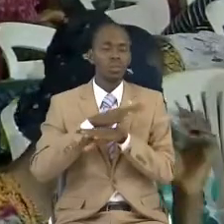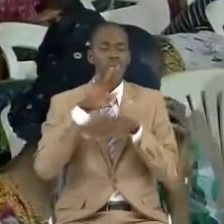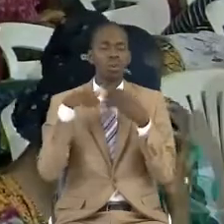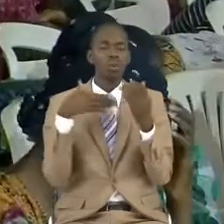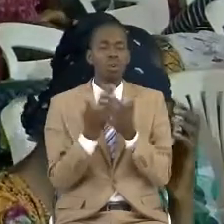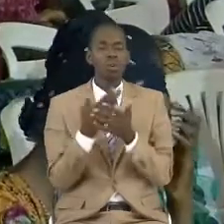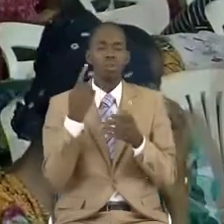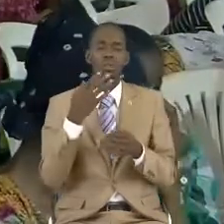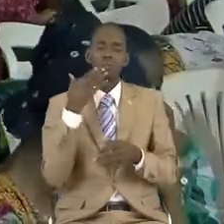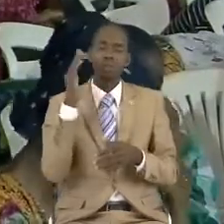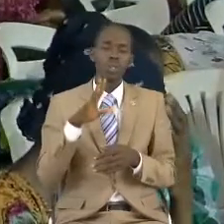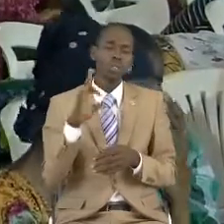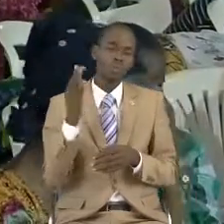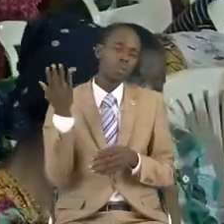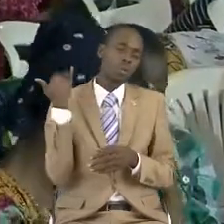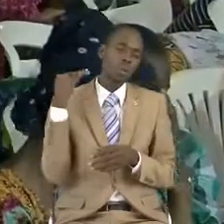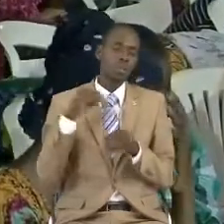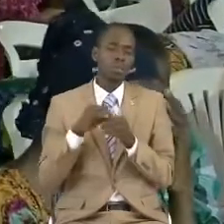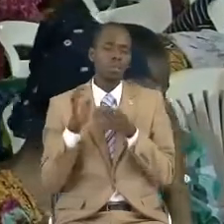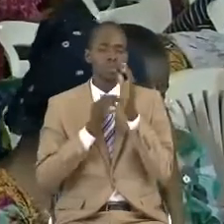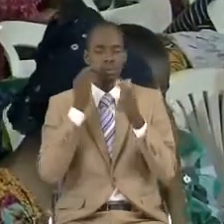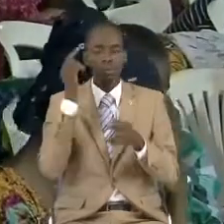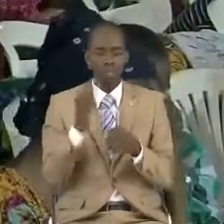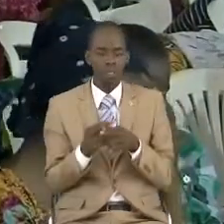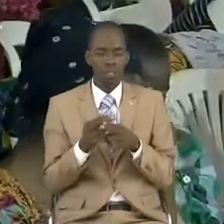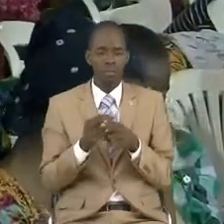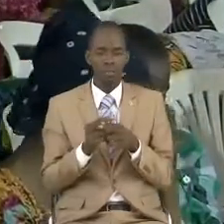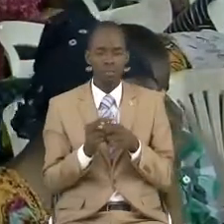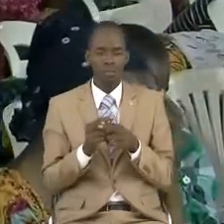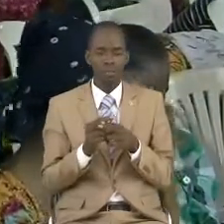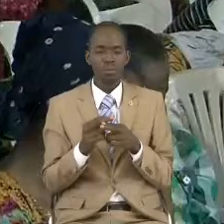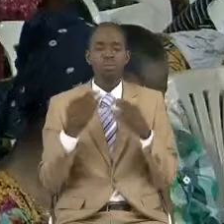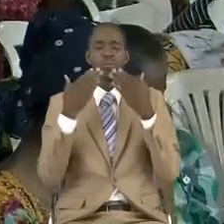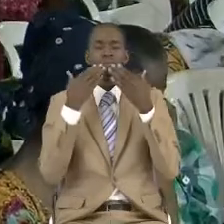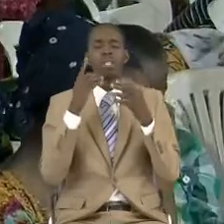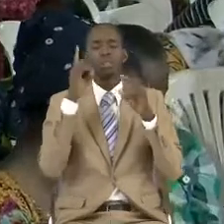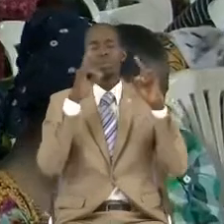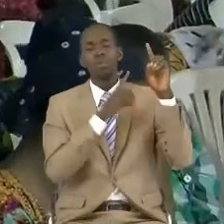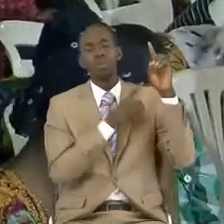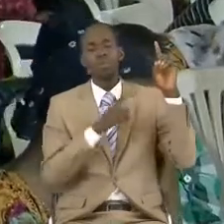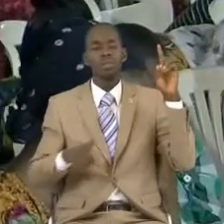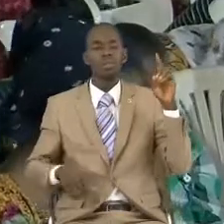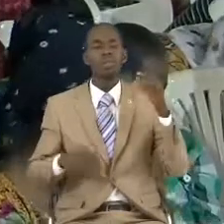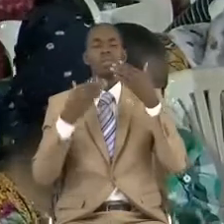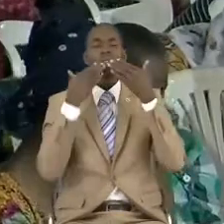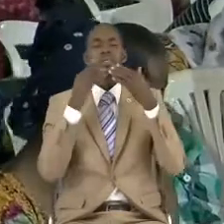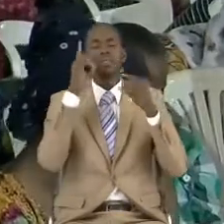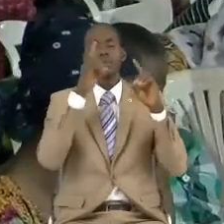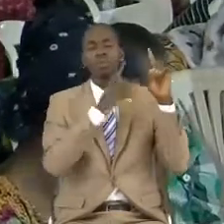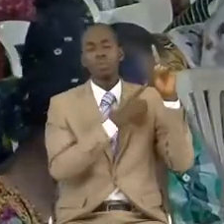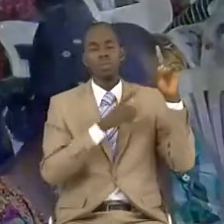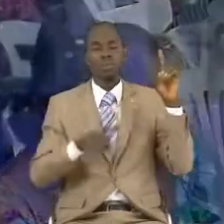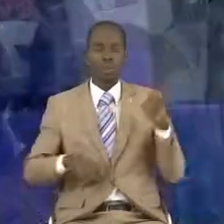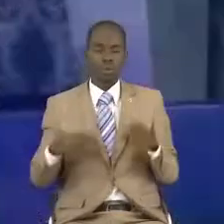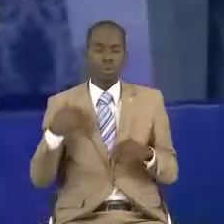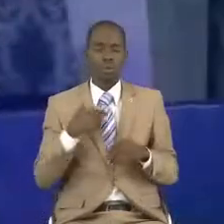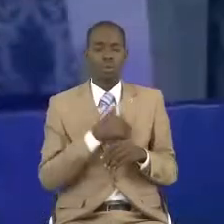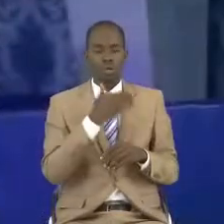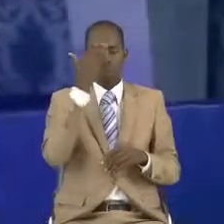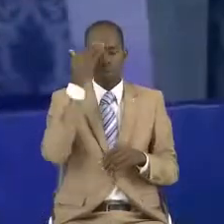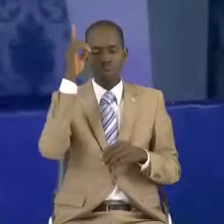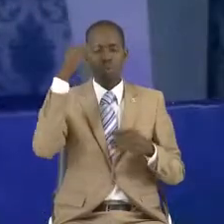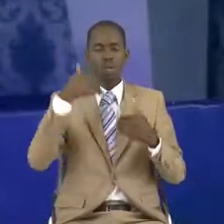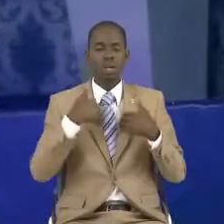past in jesus name thank you lord thank you lord we know you have answered